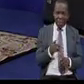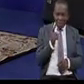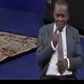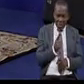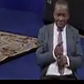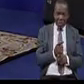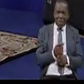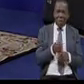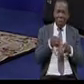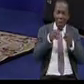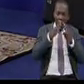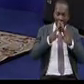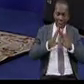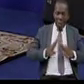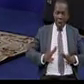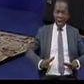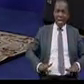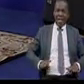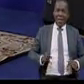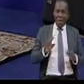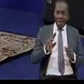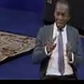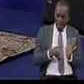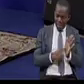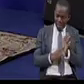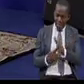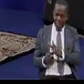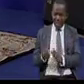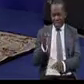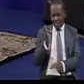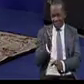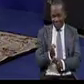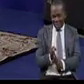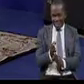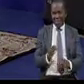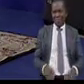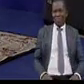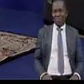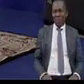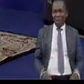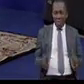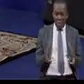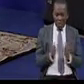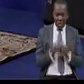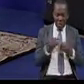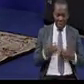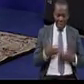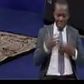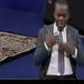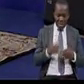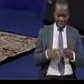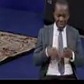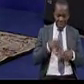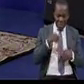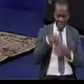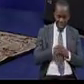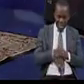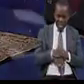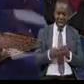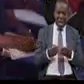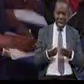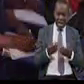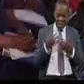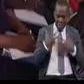shouting, silent faith. But your breath going in, your breath going out, that pain, I command